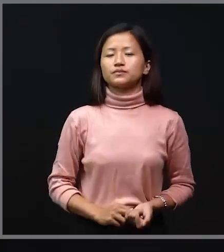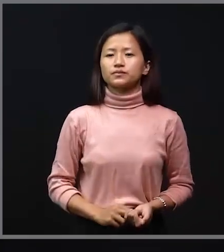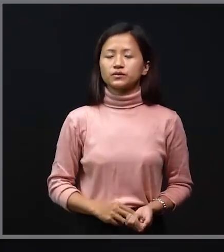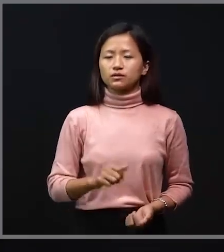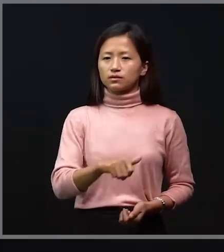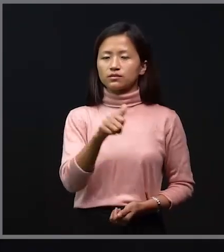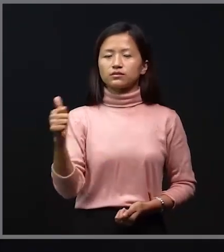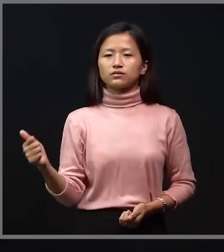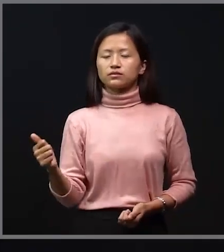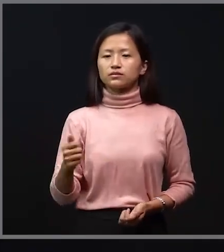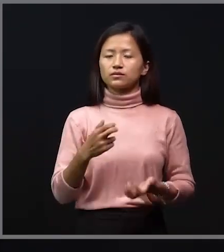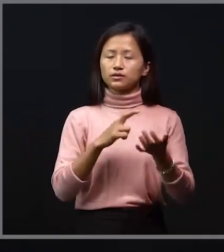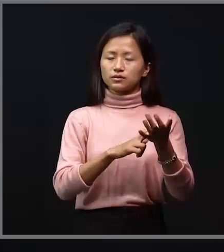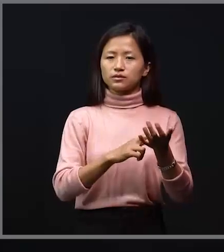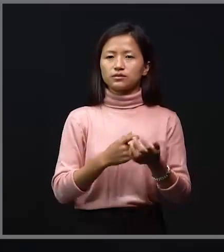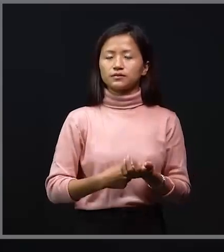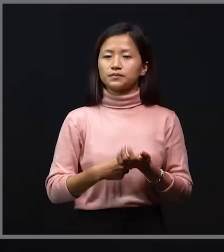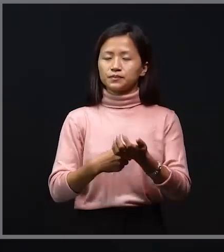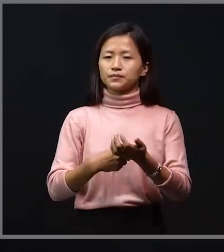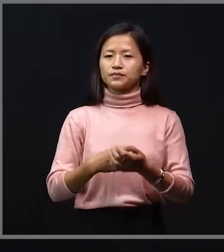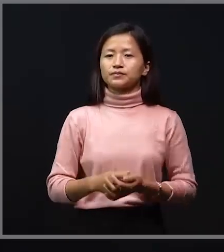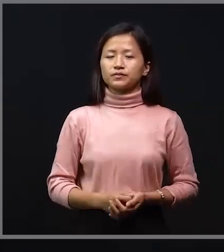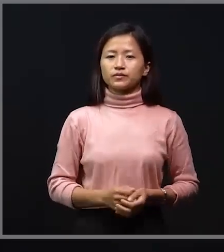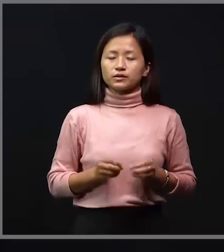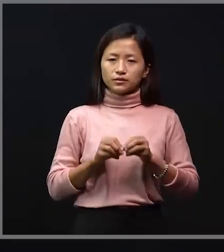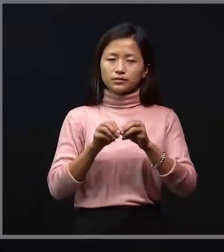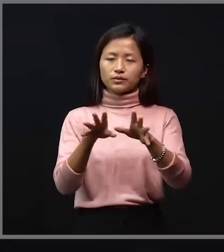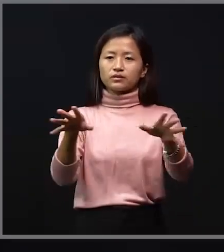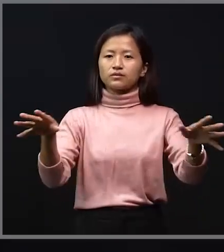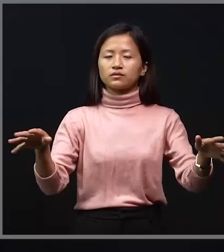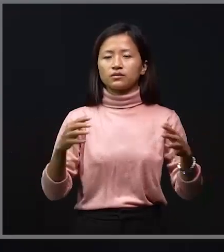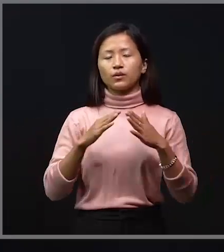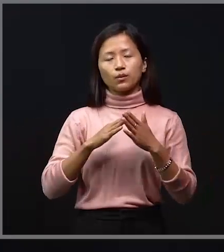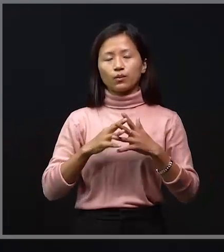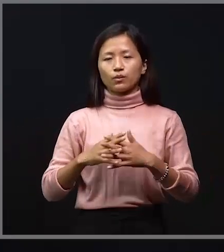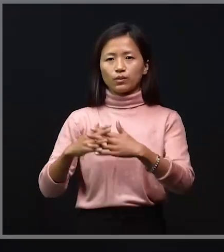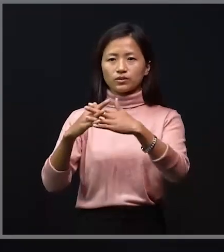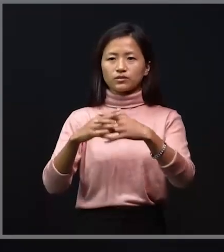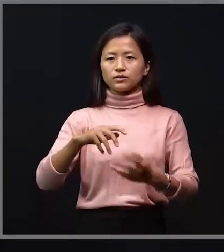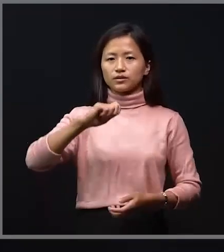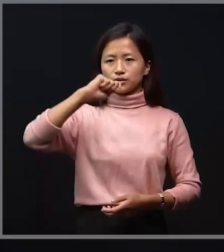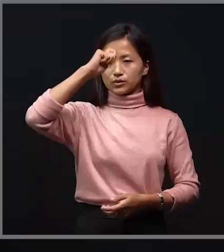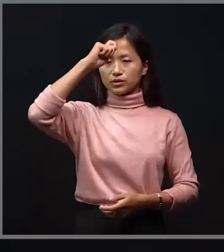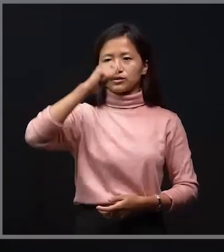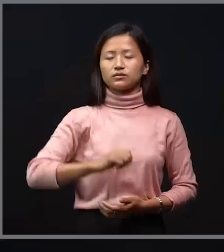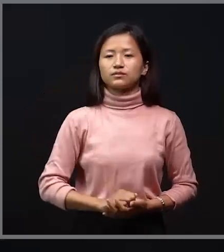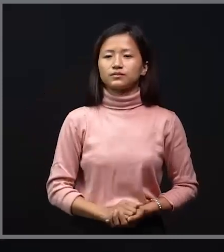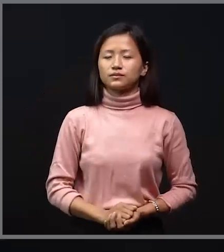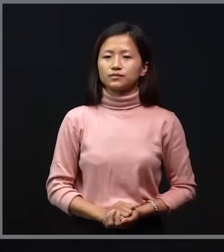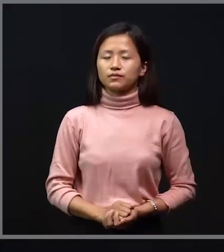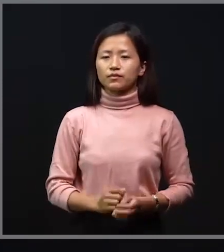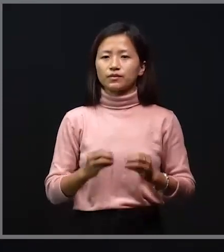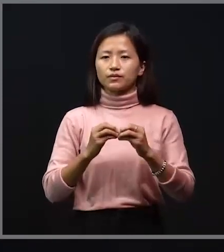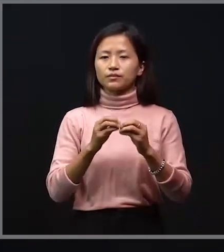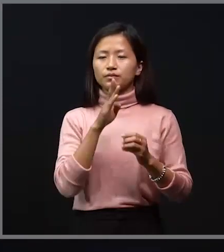another reason is, we have also discussed about the spread of Western education. The Britishers, they